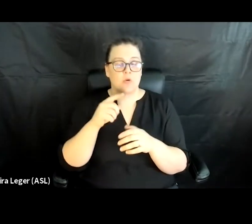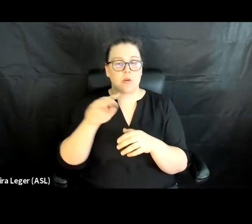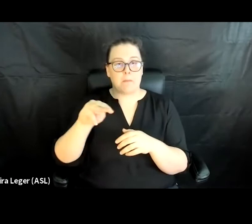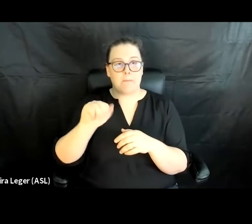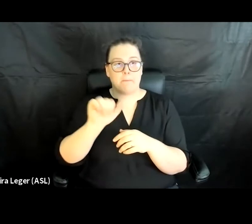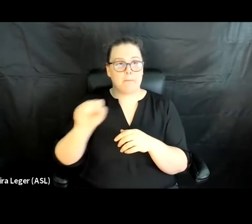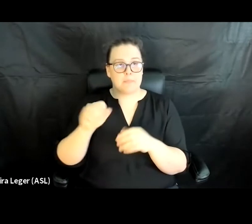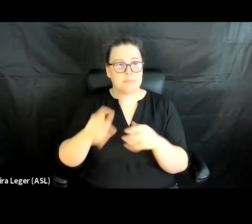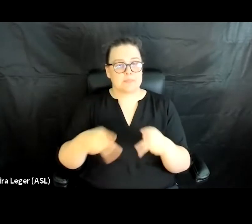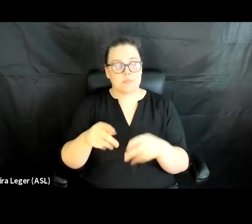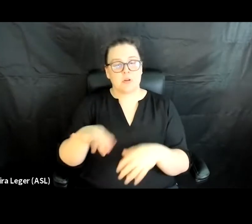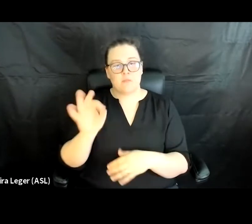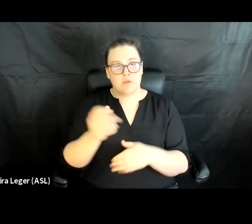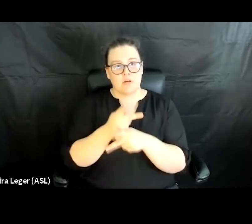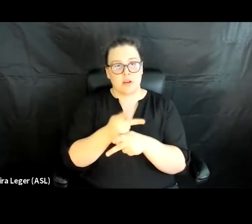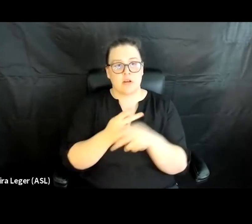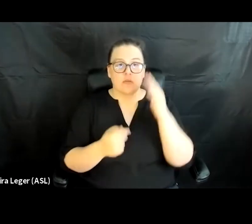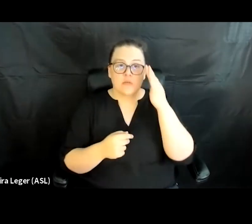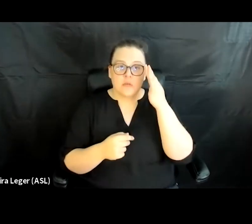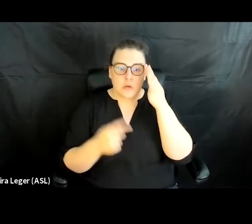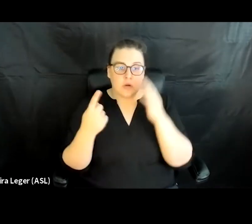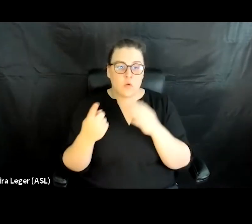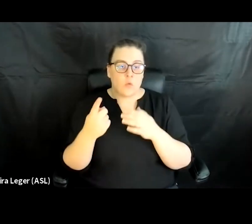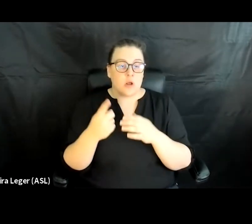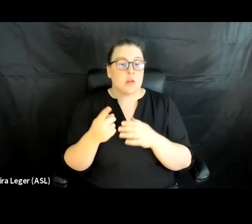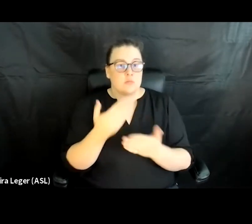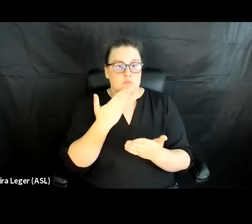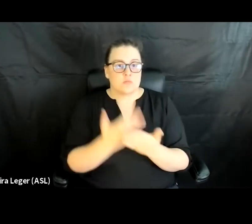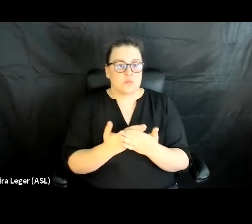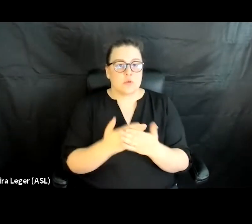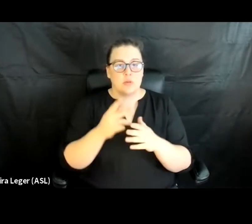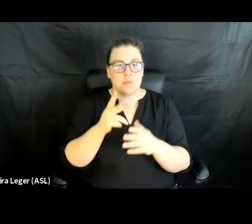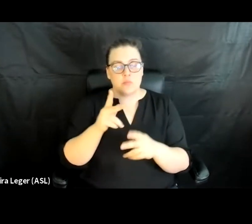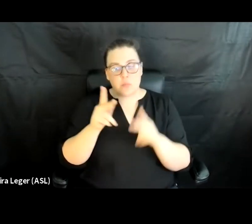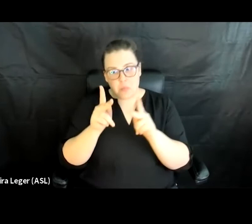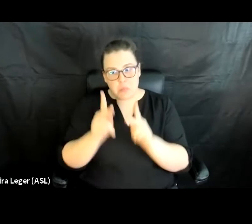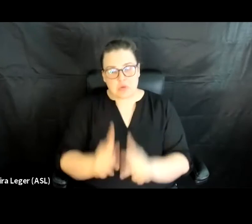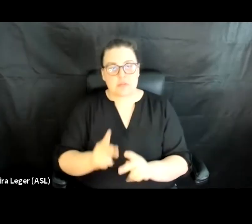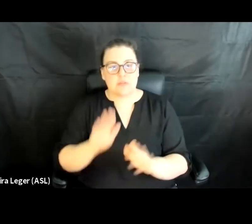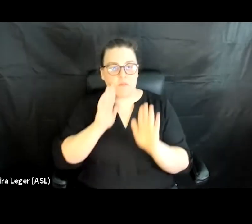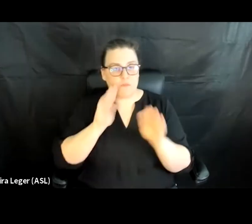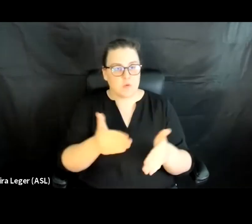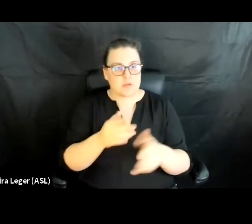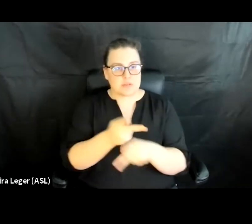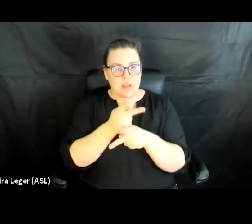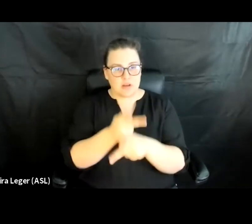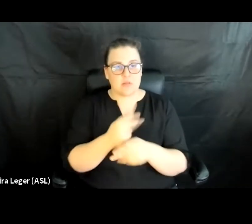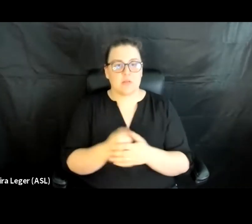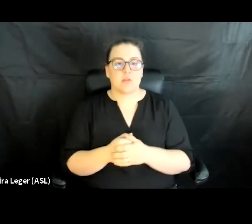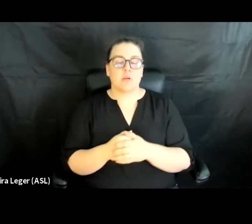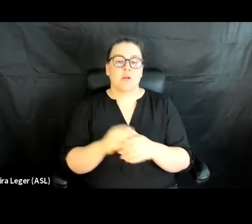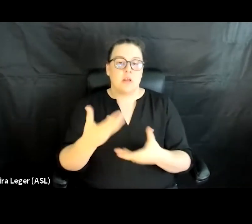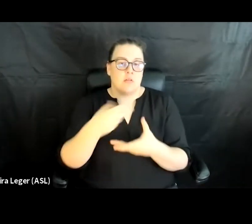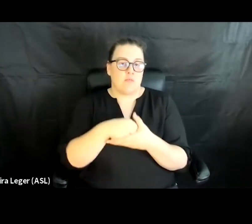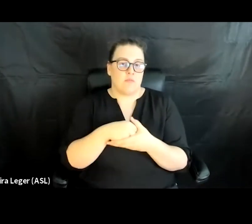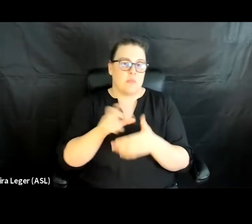that the availability of comprehensive person-centered care for behavioral health continued across the continuum. Invest in the workforce